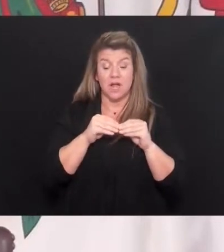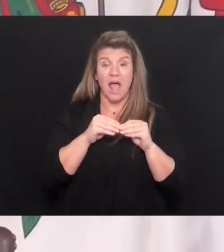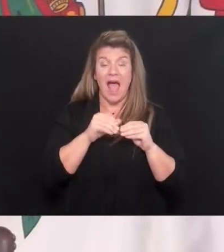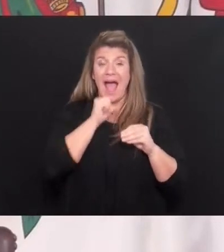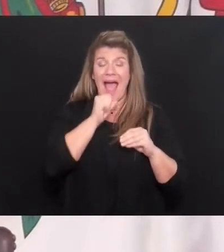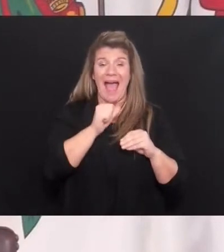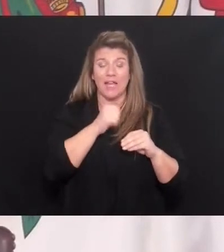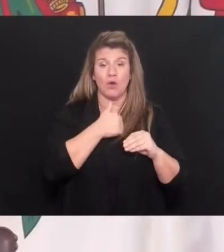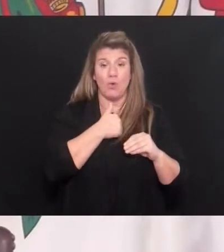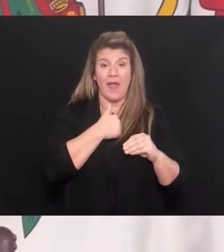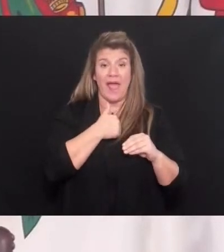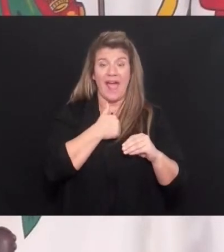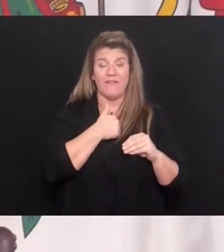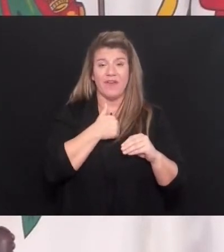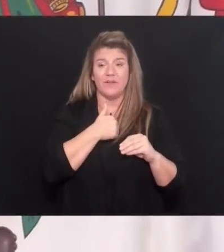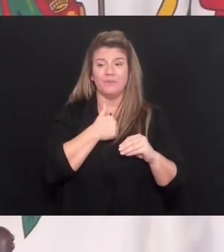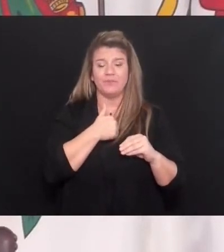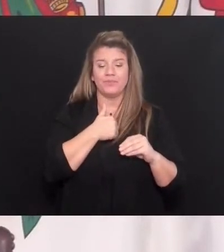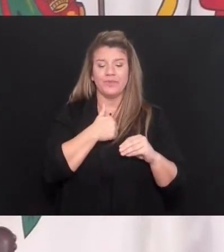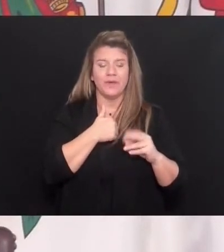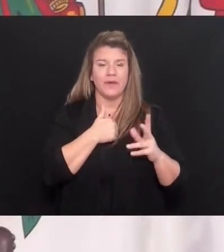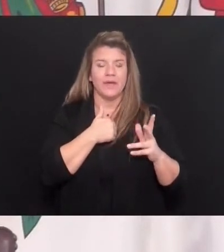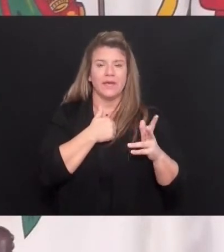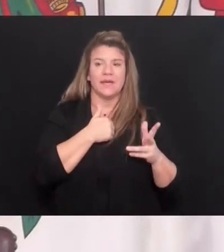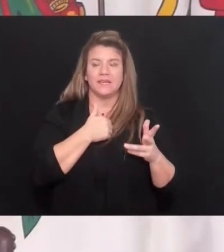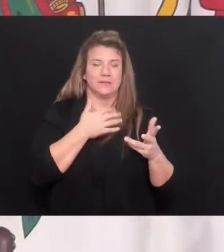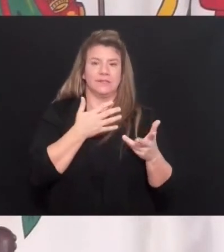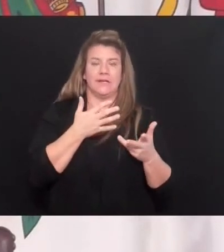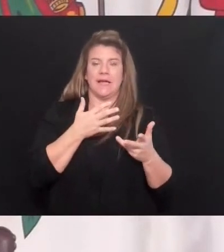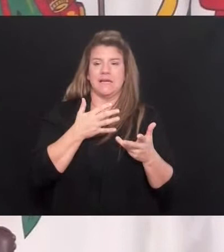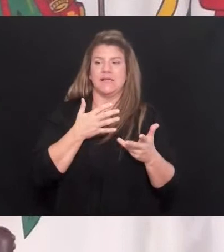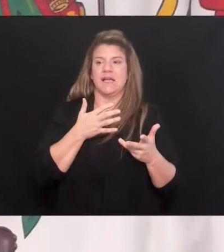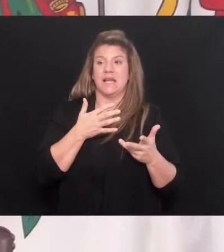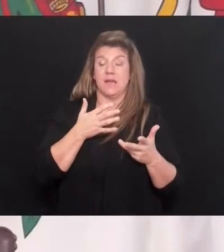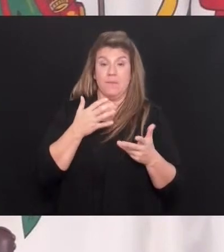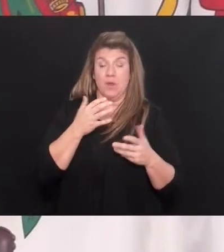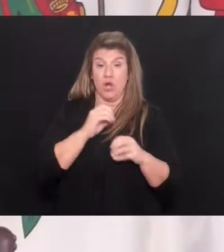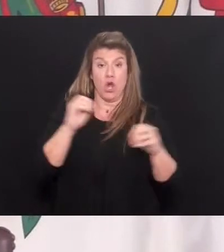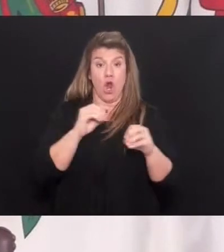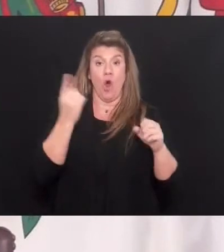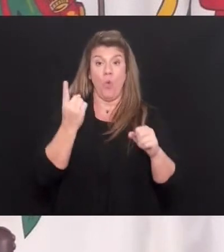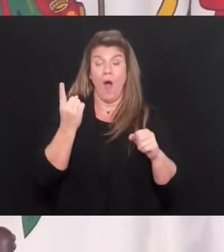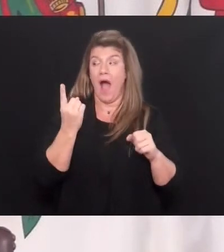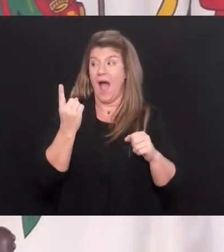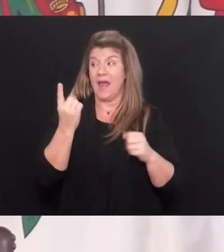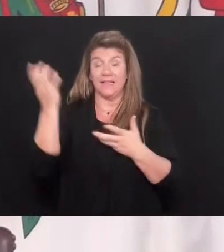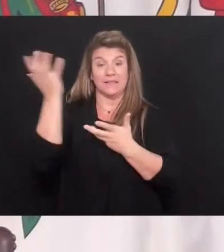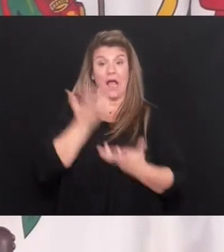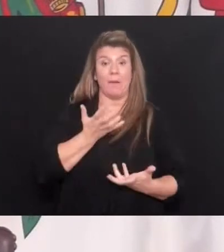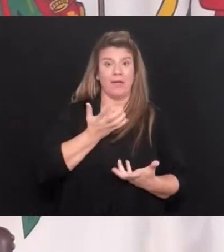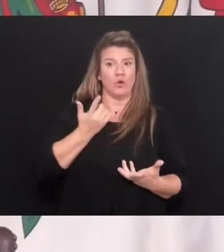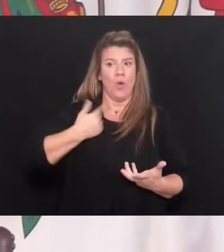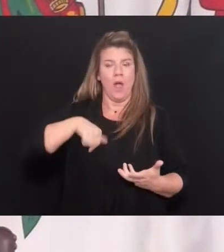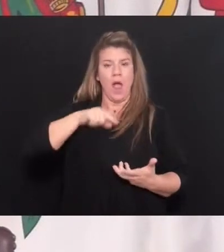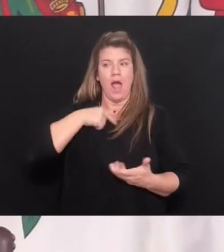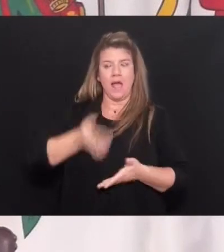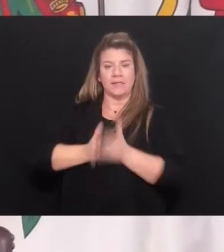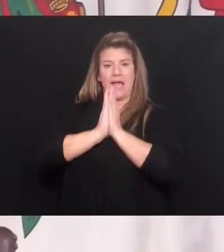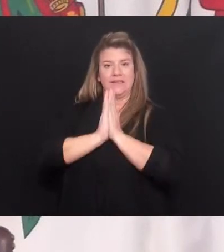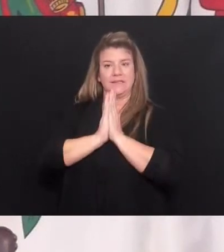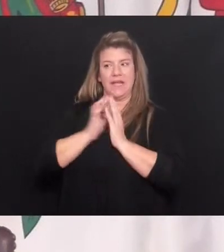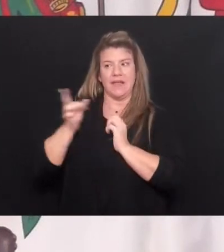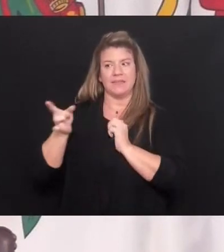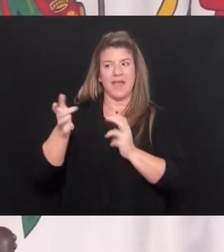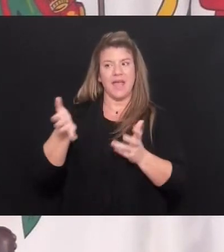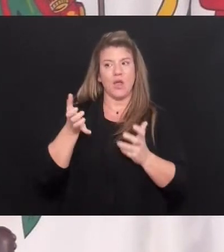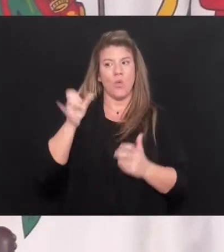have an outcry, that's coming through our people and everything that is saying that that's what they want